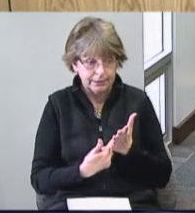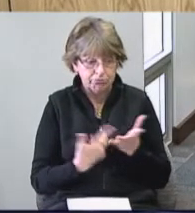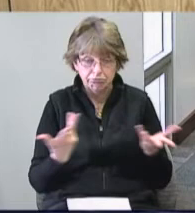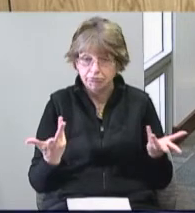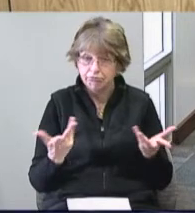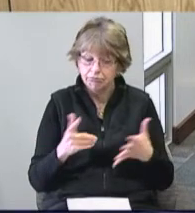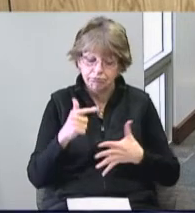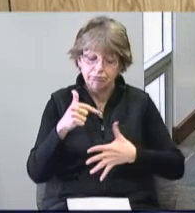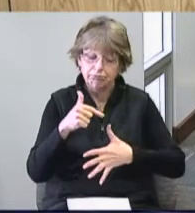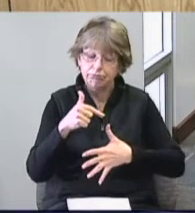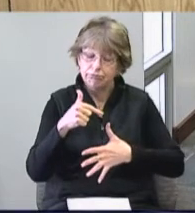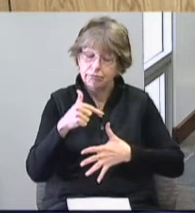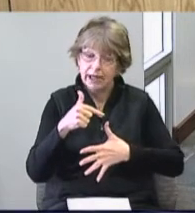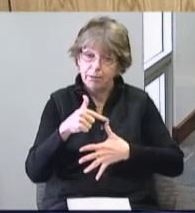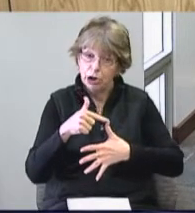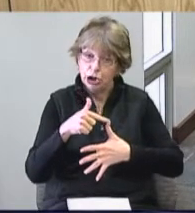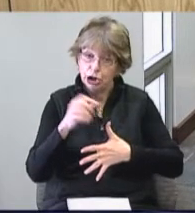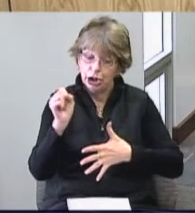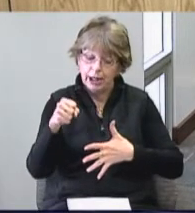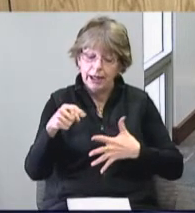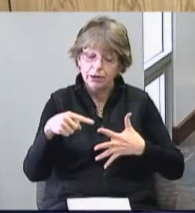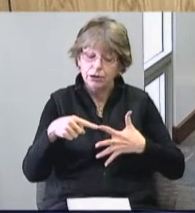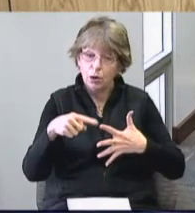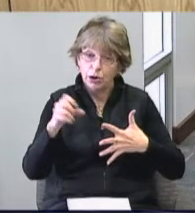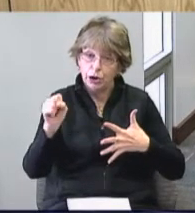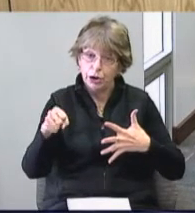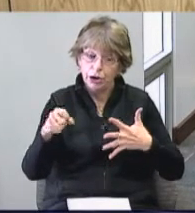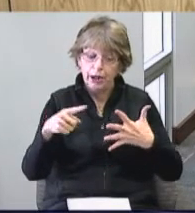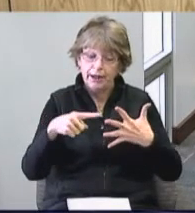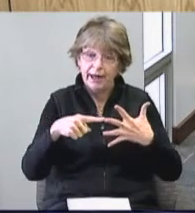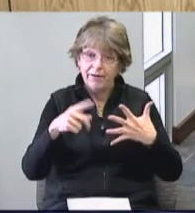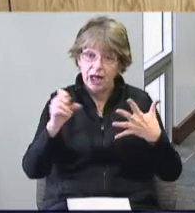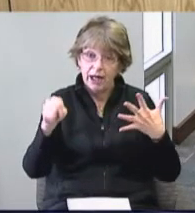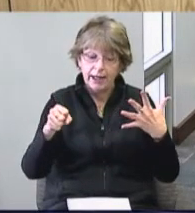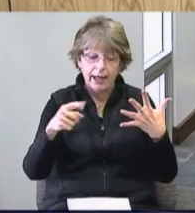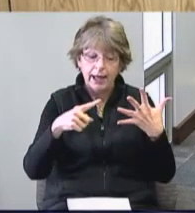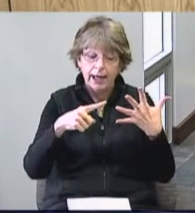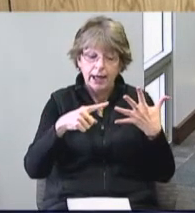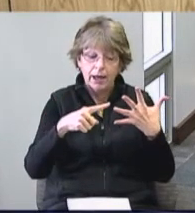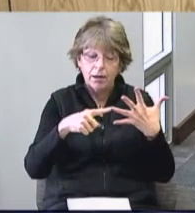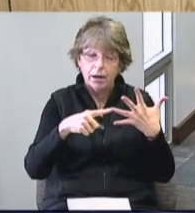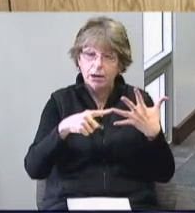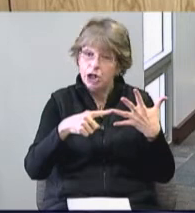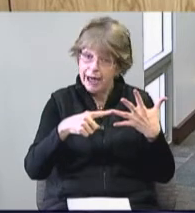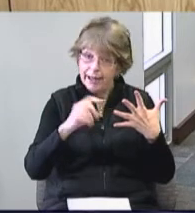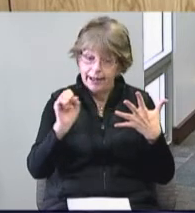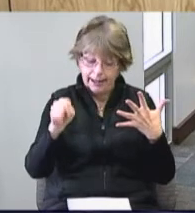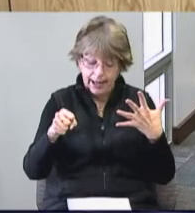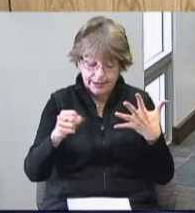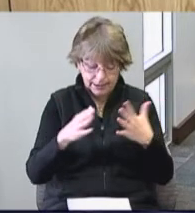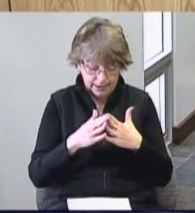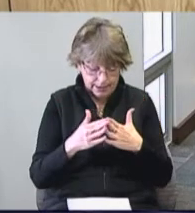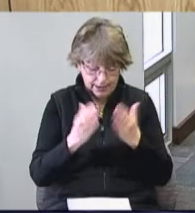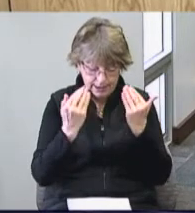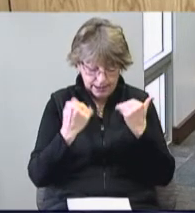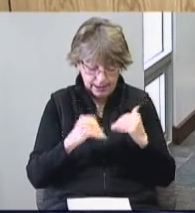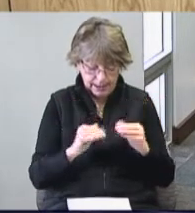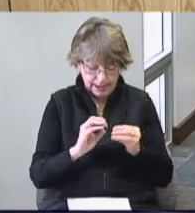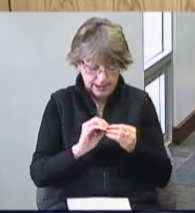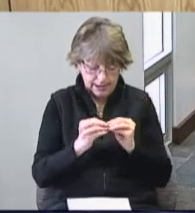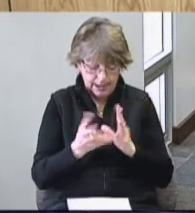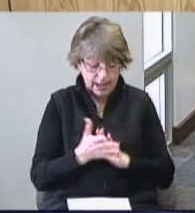Hearing none, would the clerk please call the roll? Bush, Yes. Soldner, Yes. Dave Line, Yes. Tyros de Carvalho. Yes. Next item,